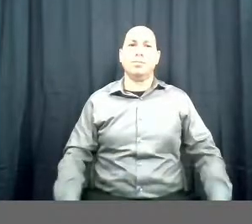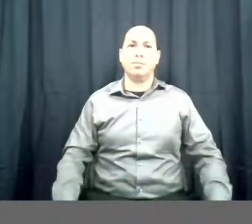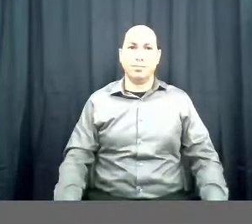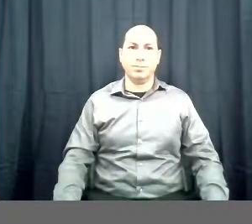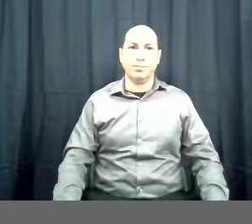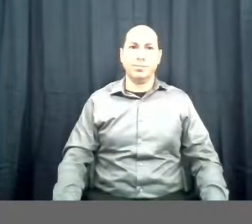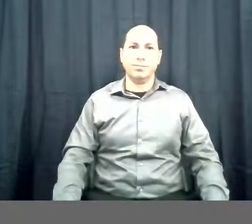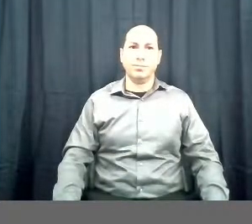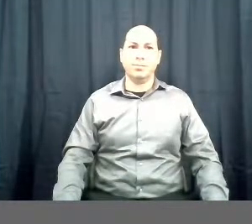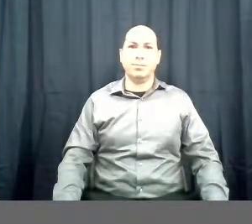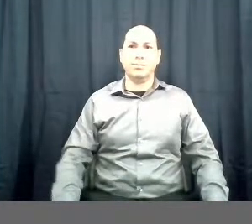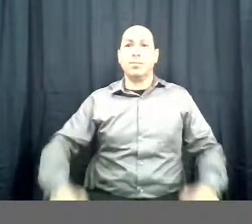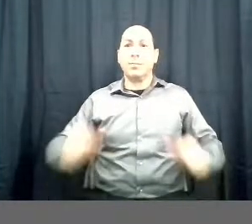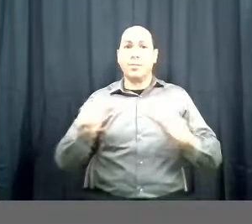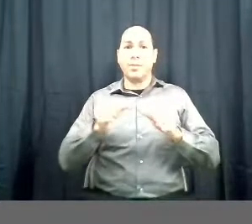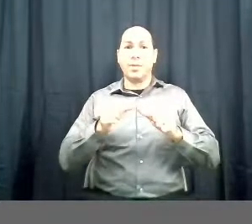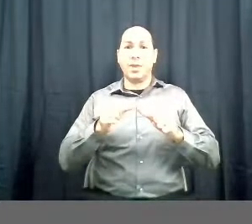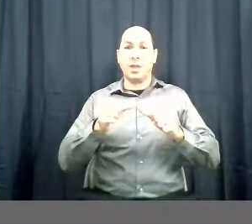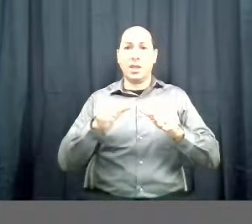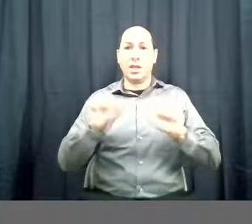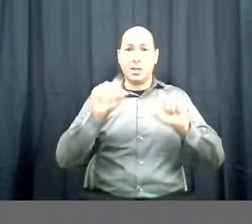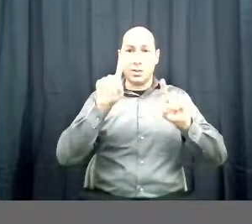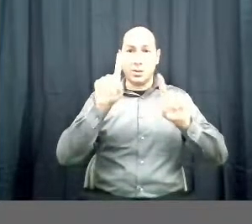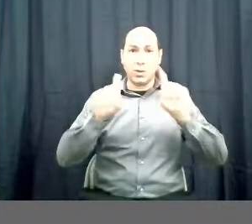Are there any questions?